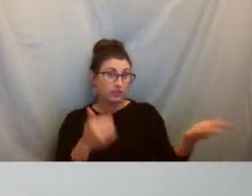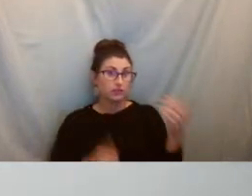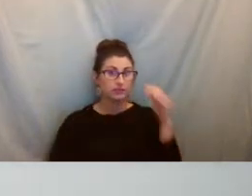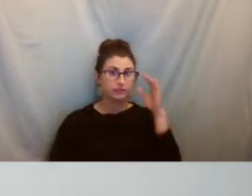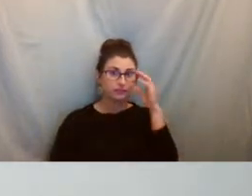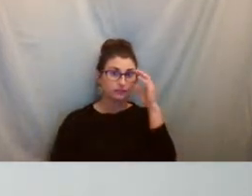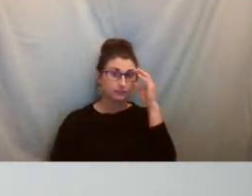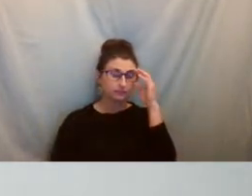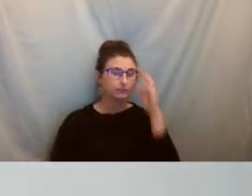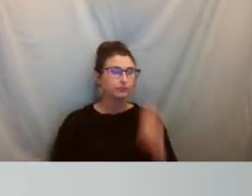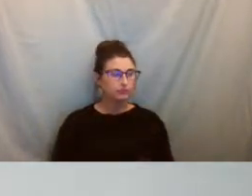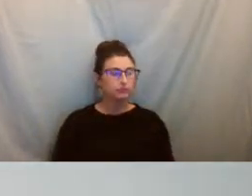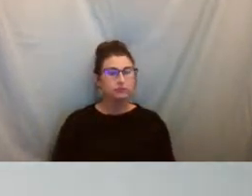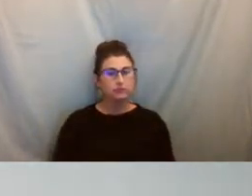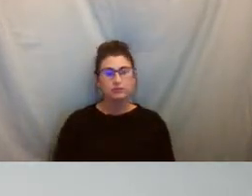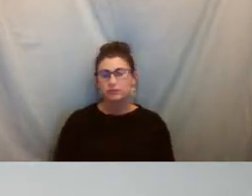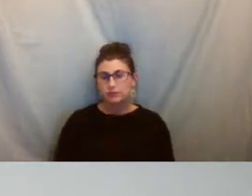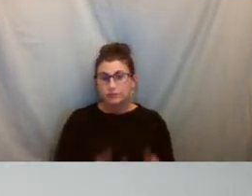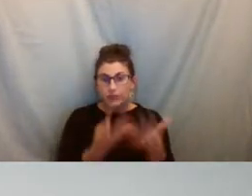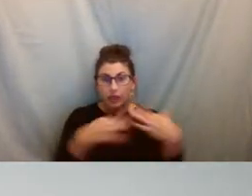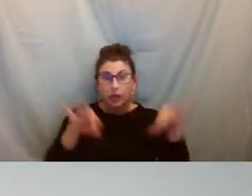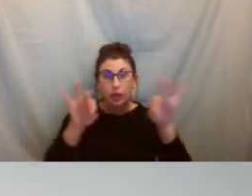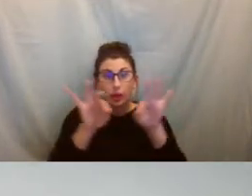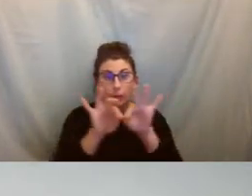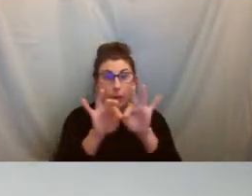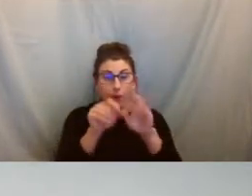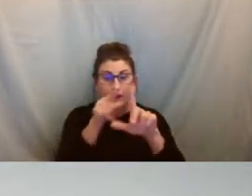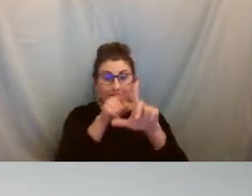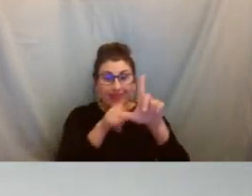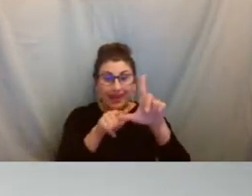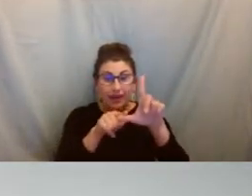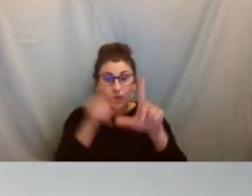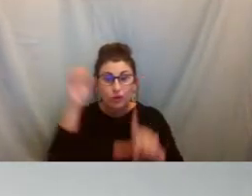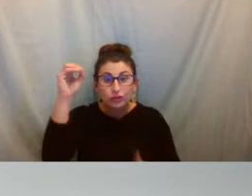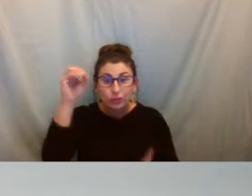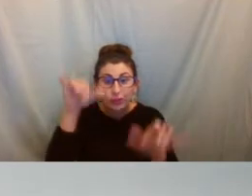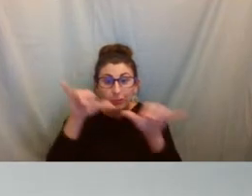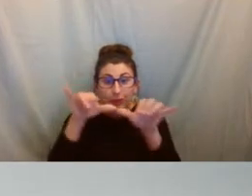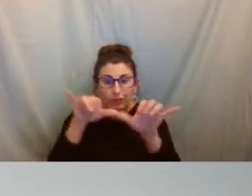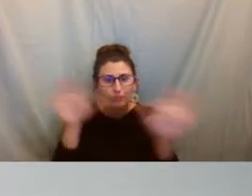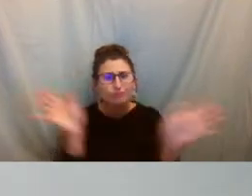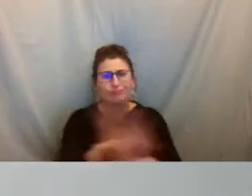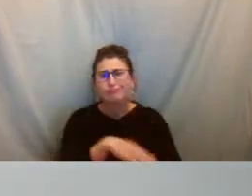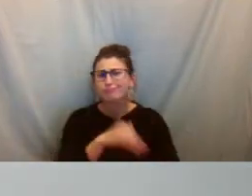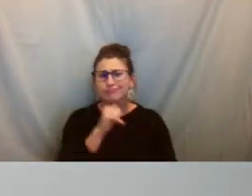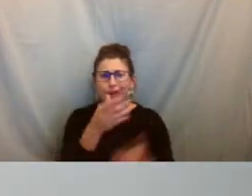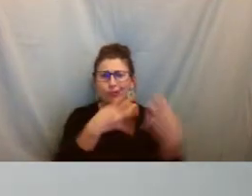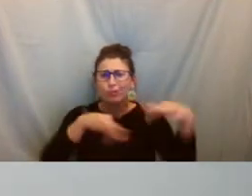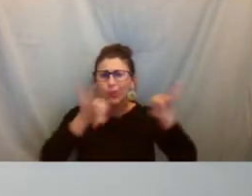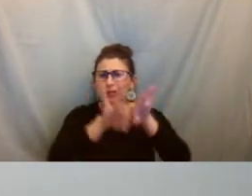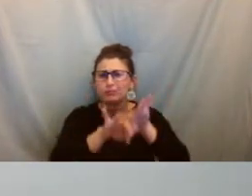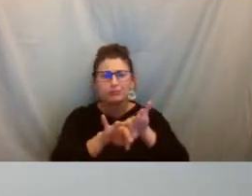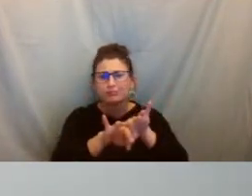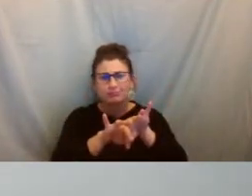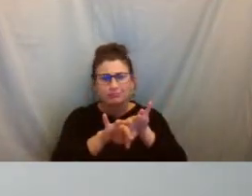this. All right. It doesn't matter what the angle, what the degree measurements are. It does not